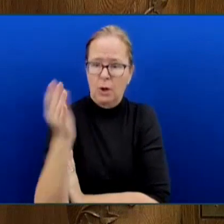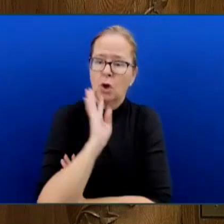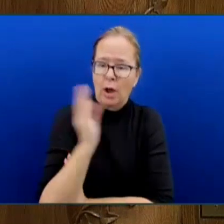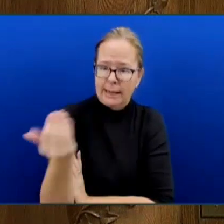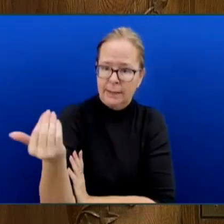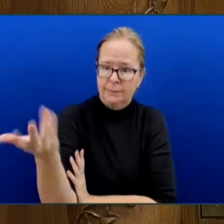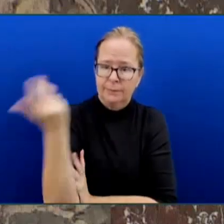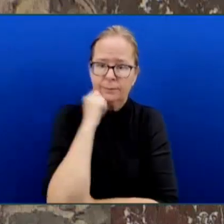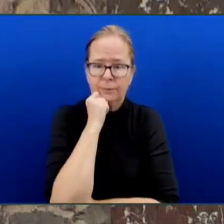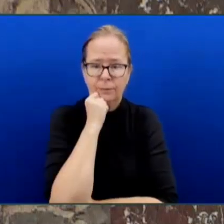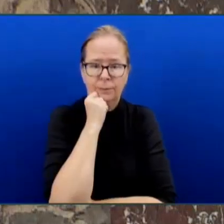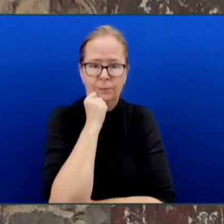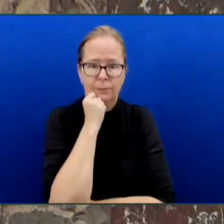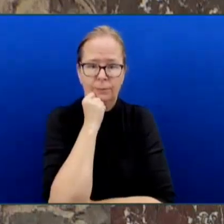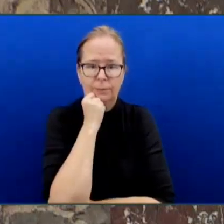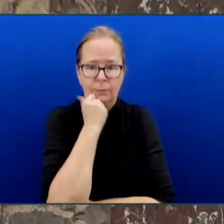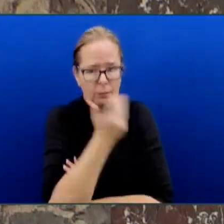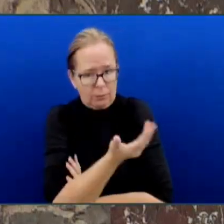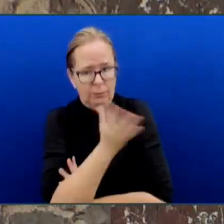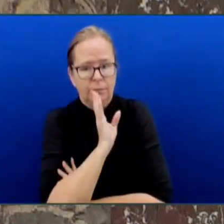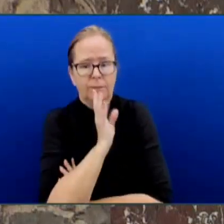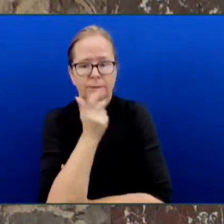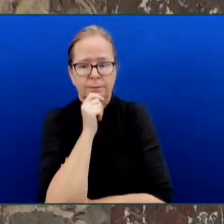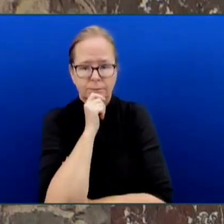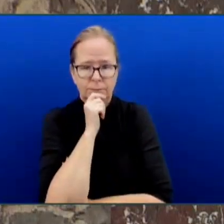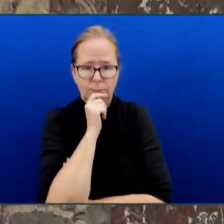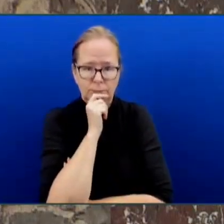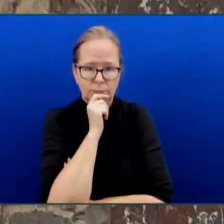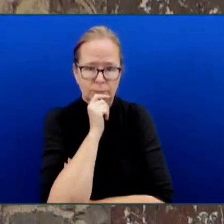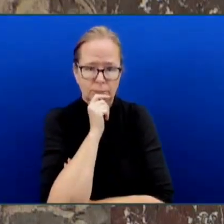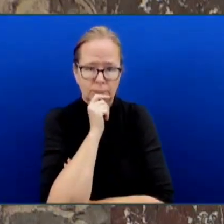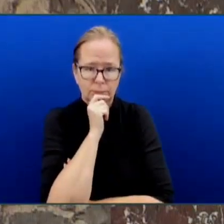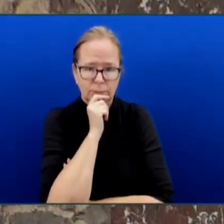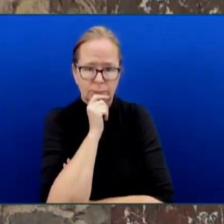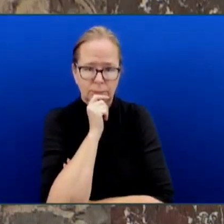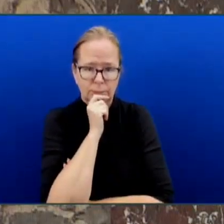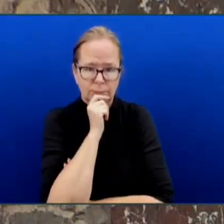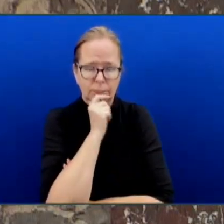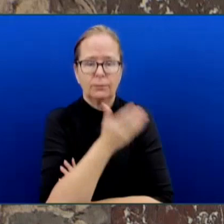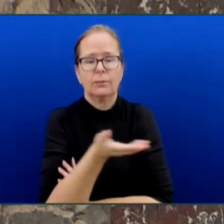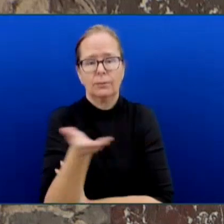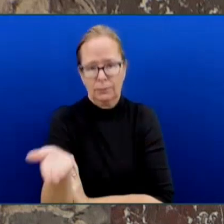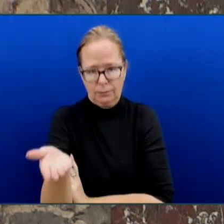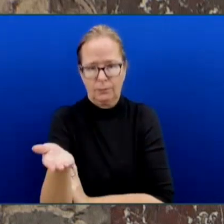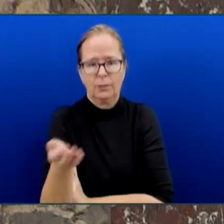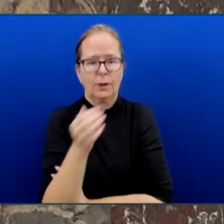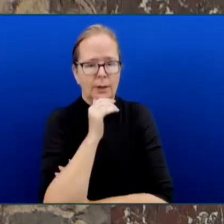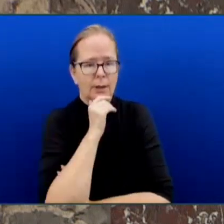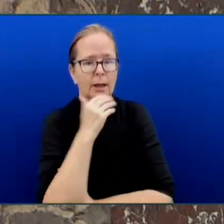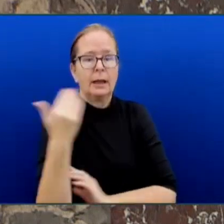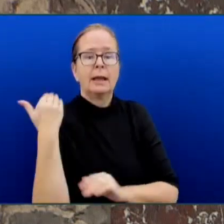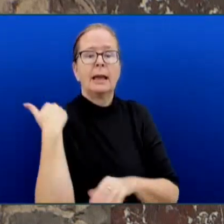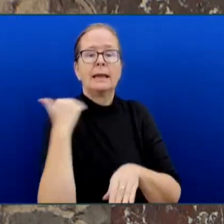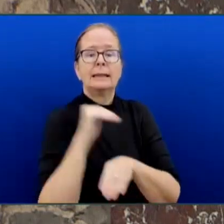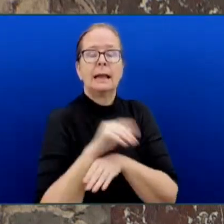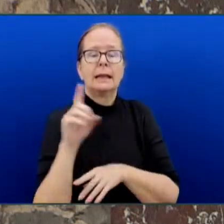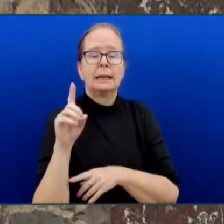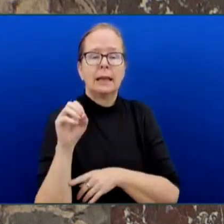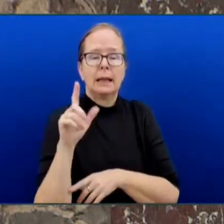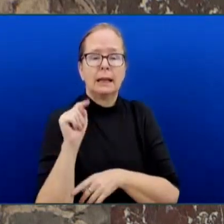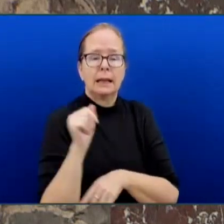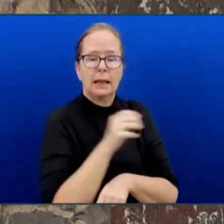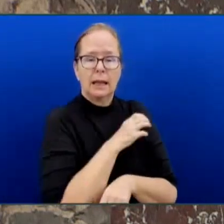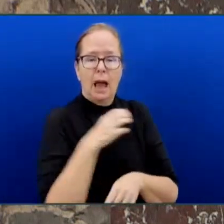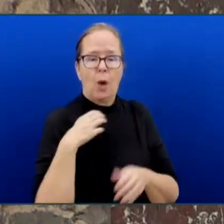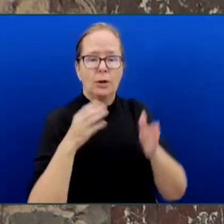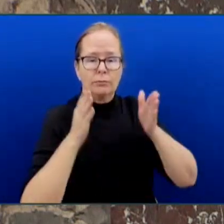Delta City Councillor last night that stood up and spoke out despite his historic affiliation with the BCUP,